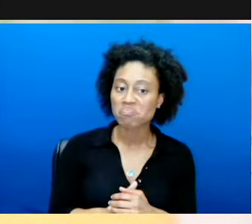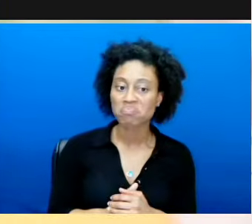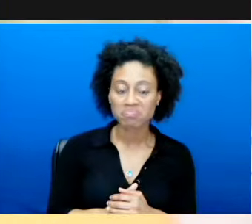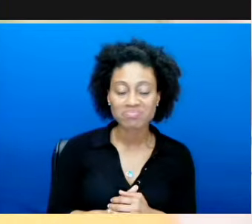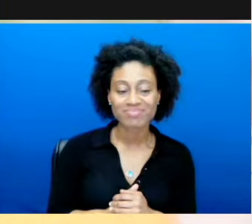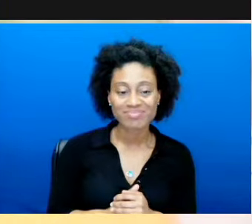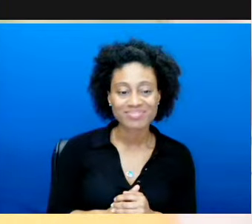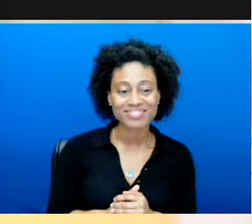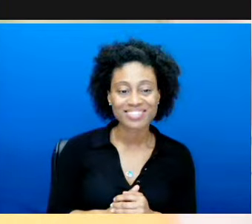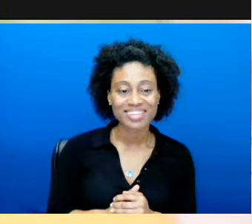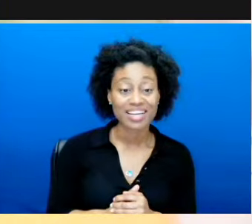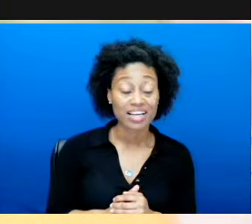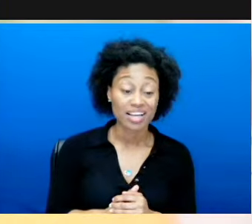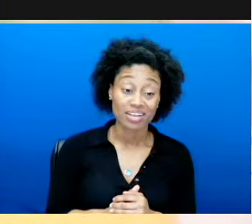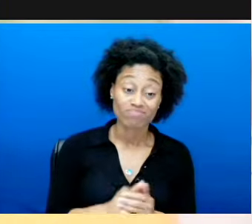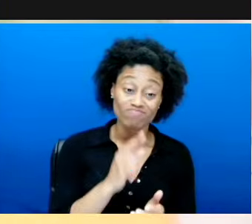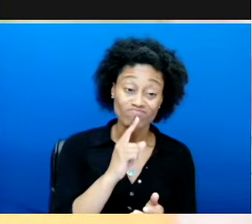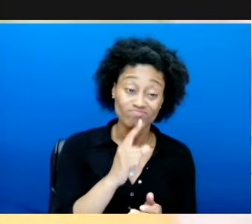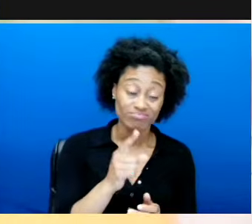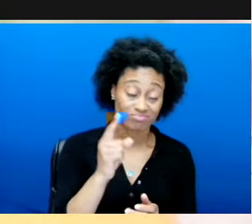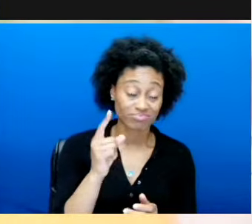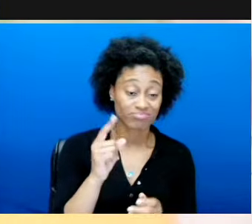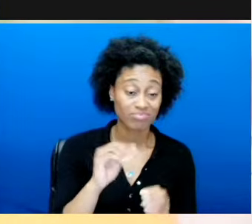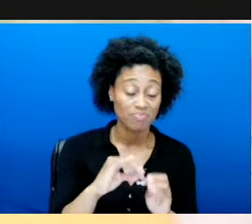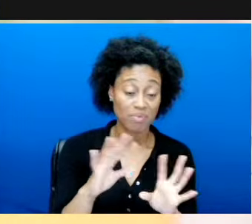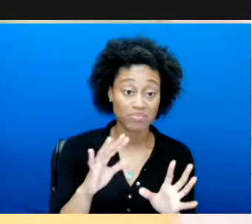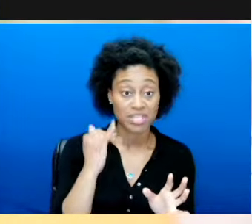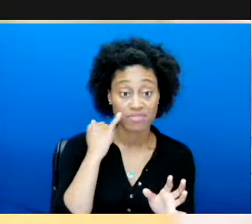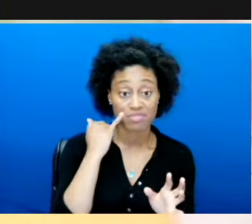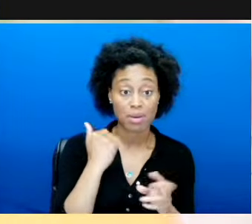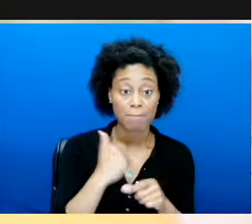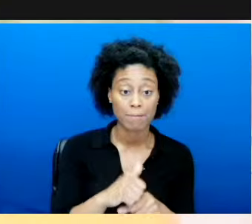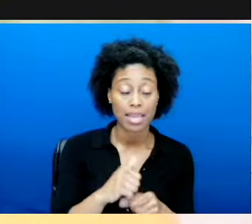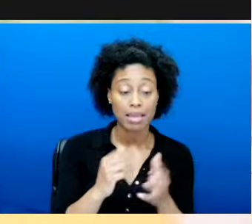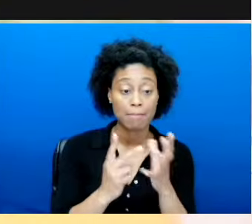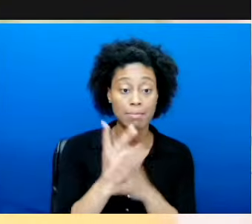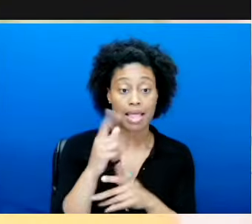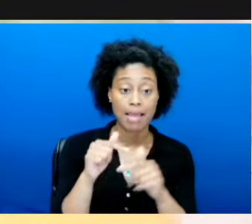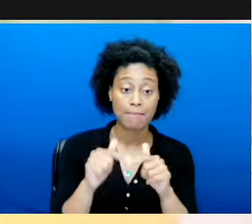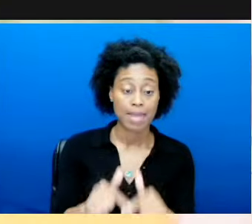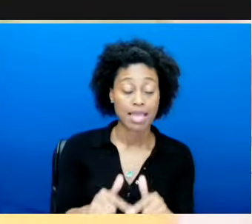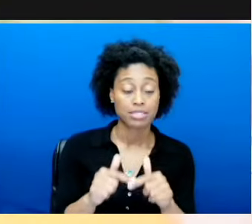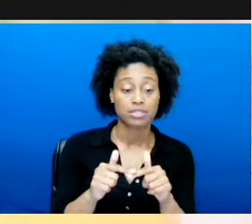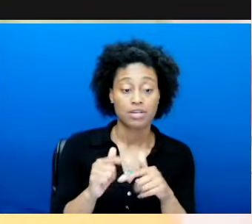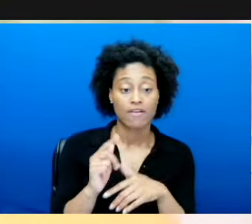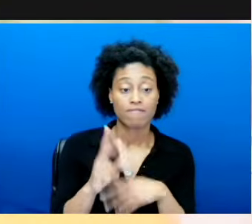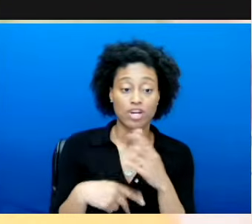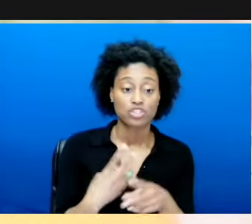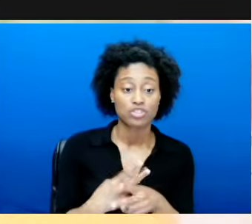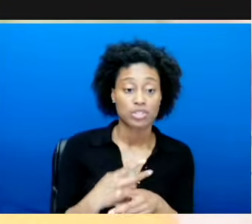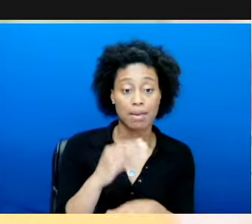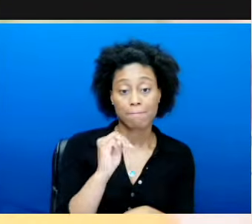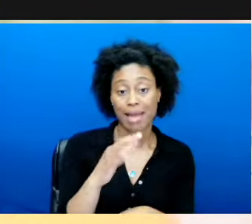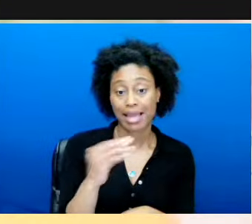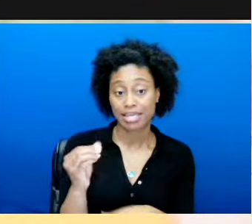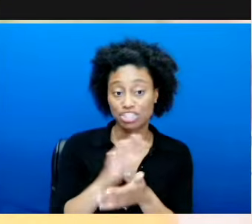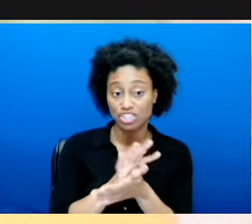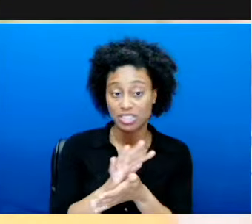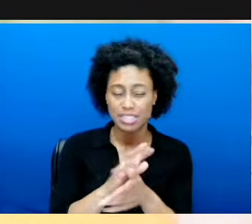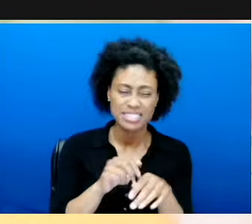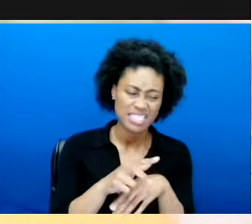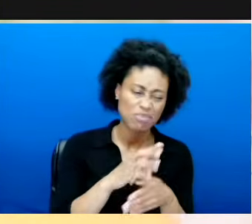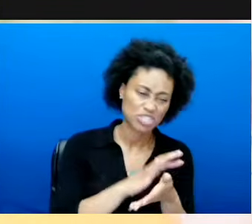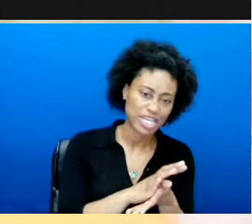so it's pretty obvious that when you're making a plant-based version of macaroni and cheese, skip out on the cheese and use plant-based